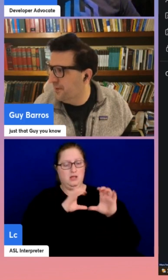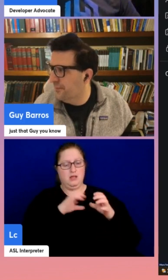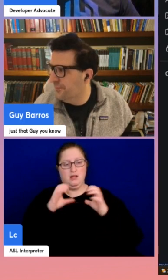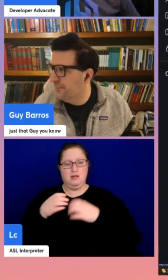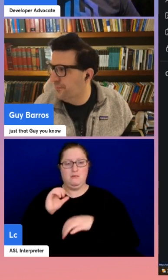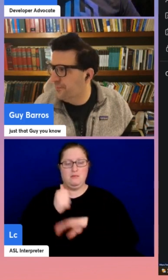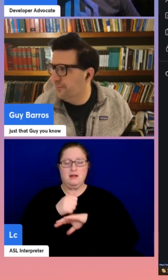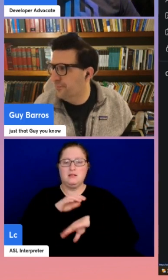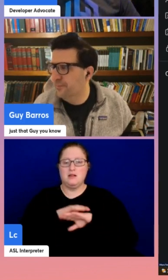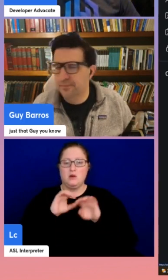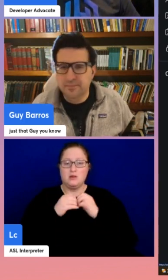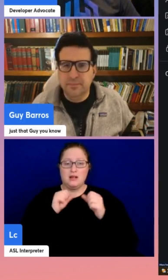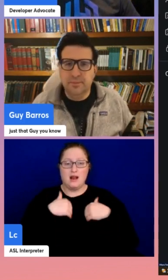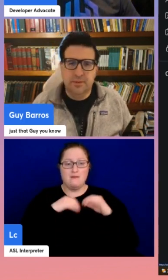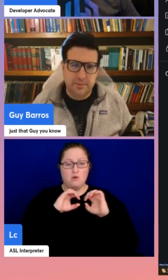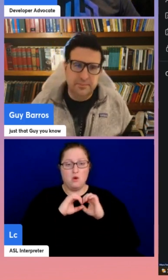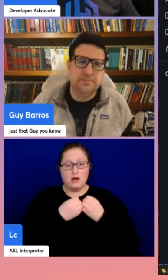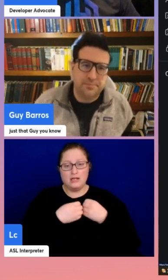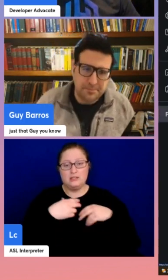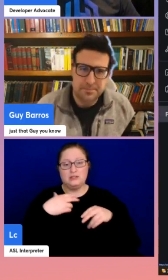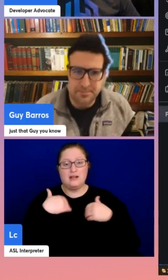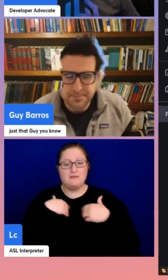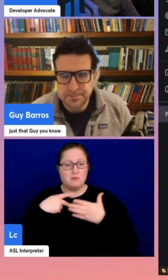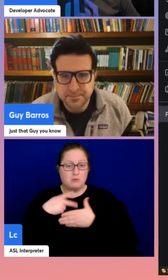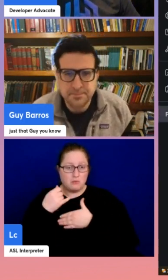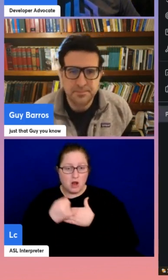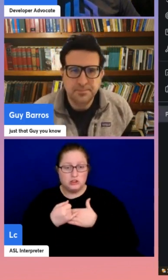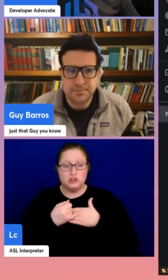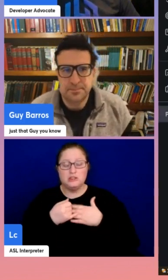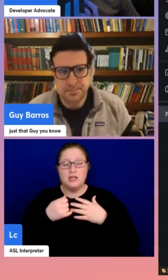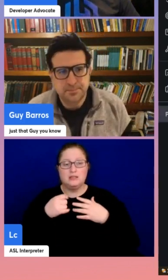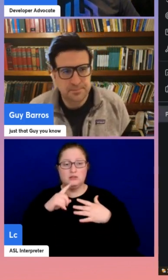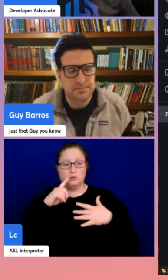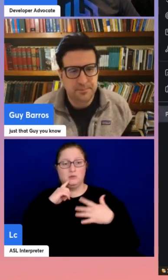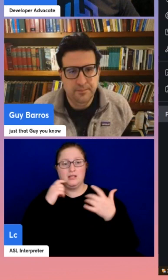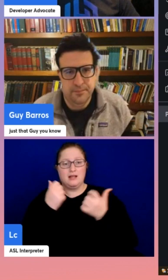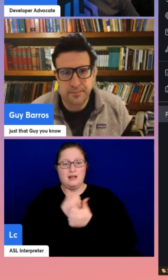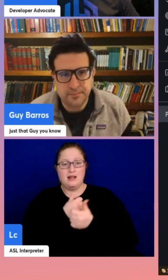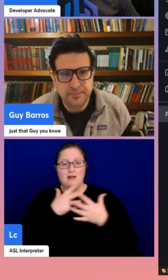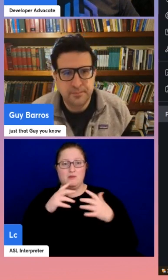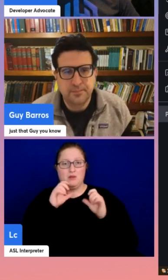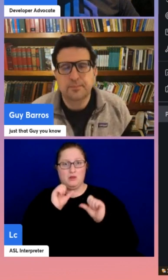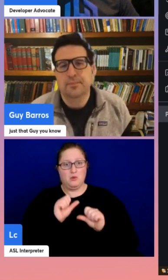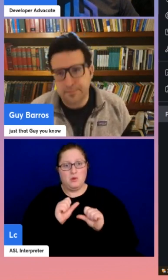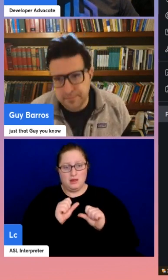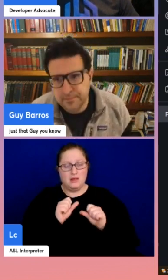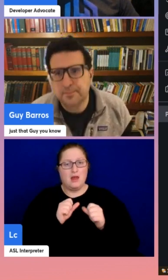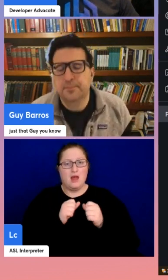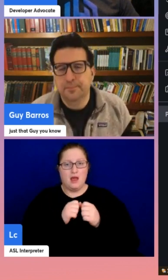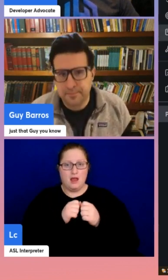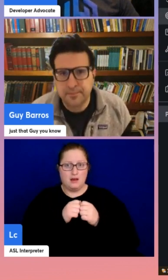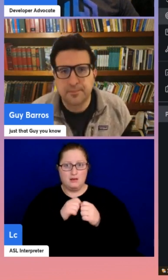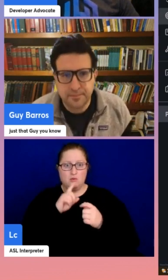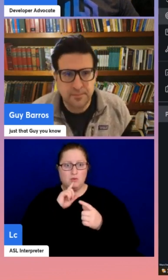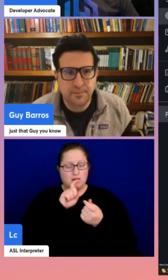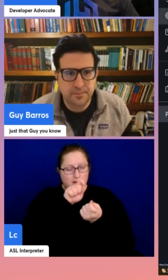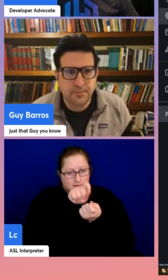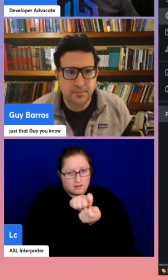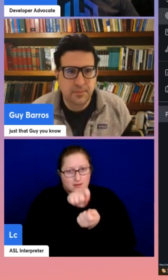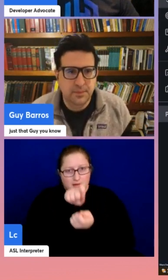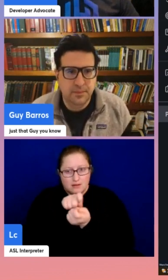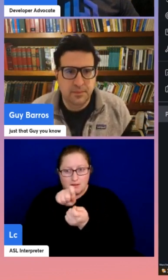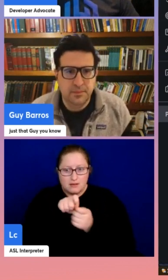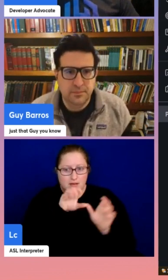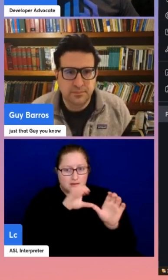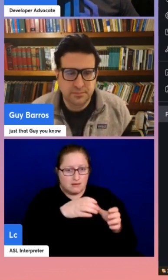can have organizations, and then you can have projects. So everything is possible to scope incredibly narrowly, right? So